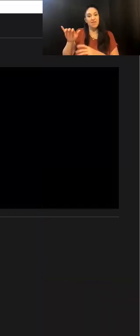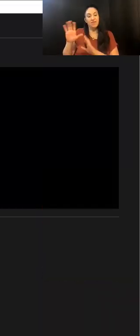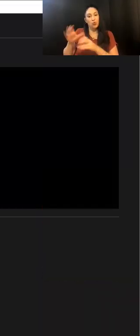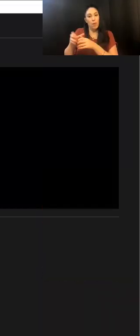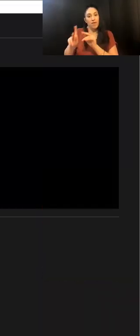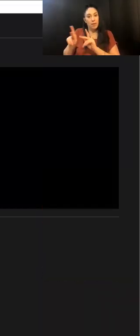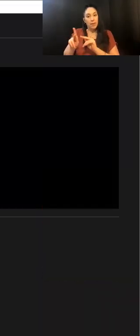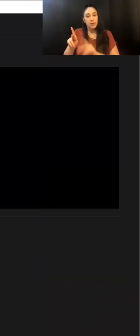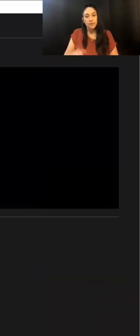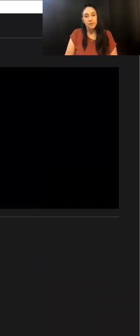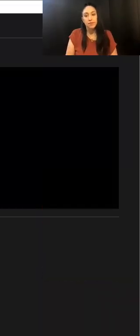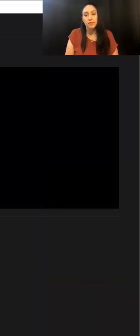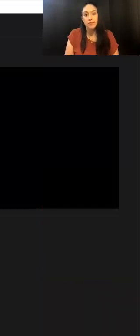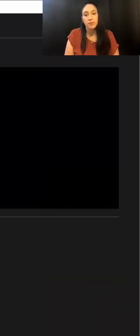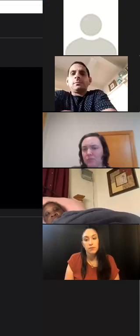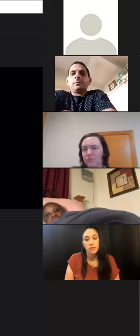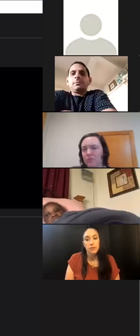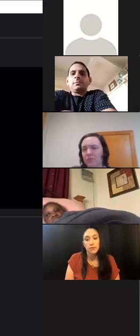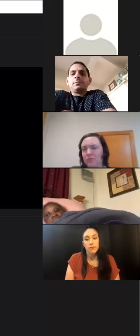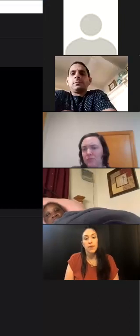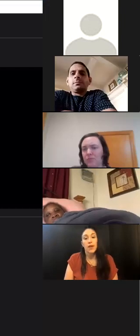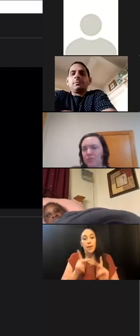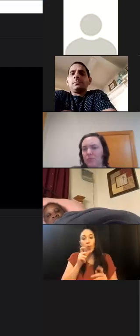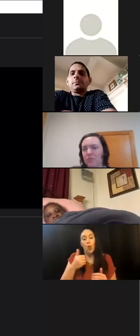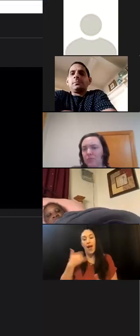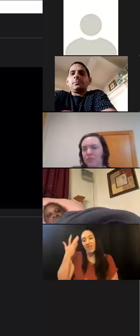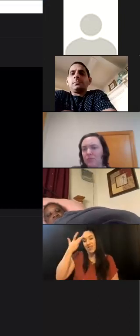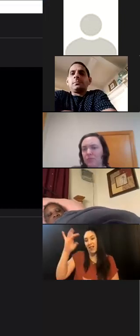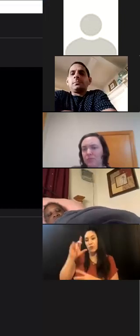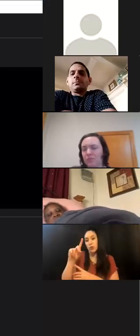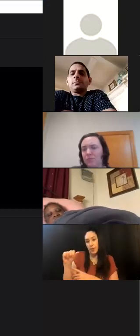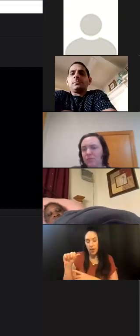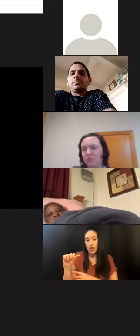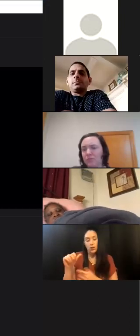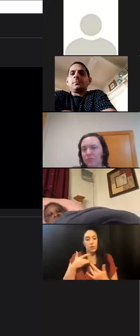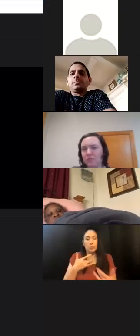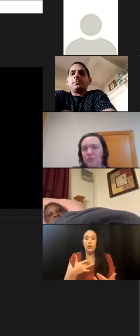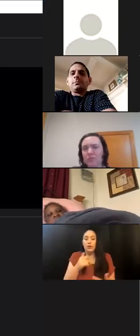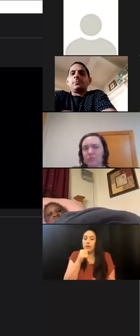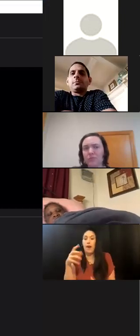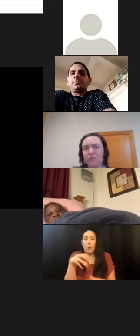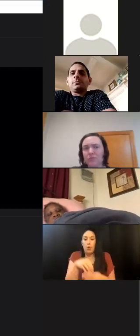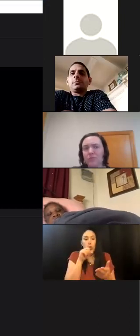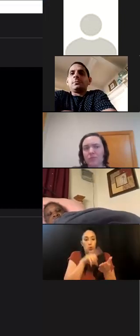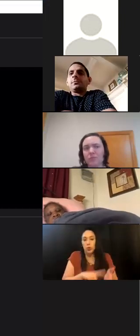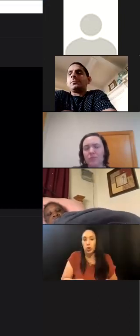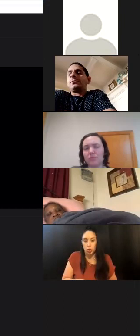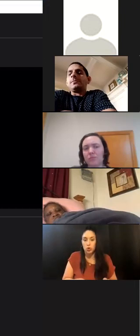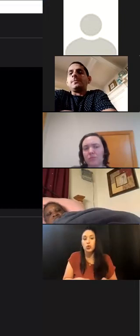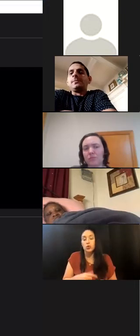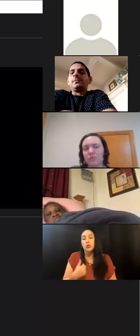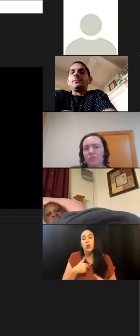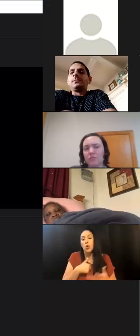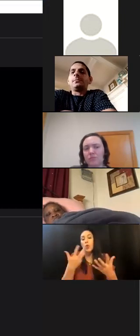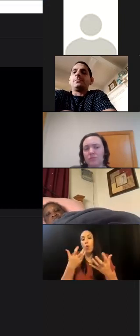underrepresented, it's people with intellectual disabilities especially. So we want to make sure that is that's something that's